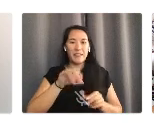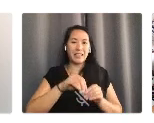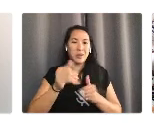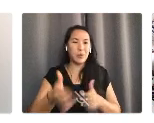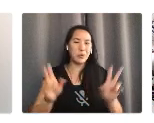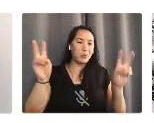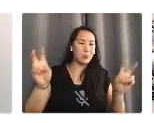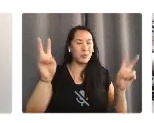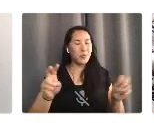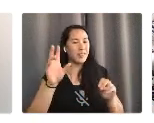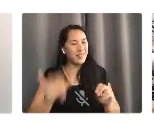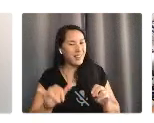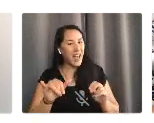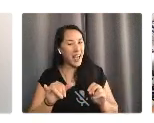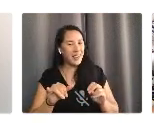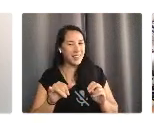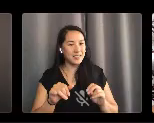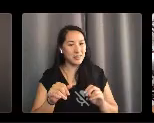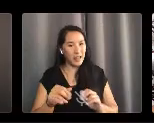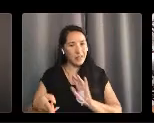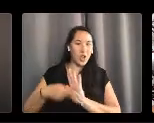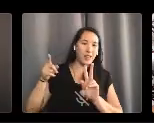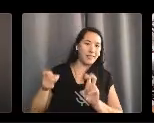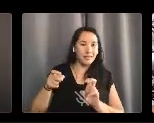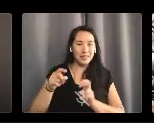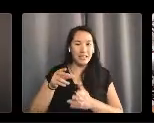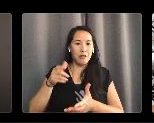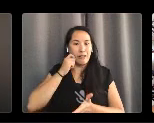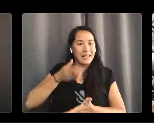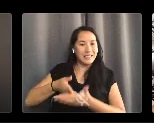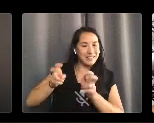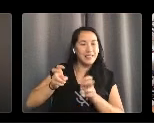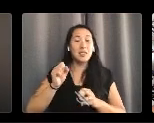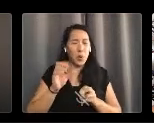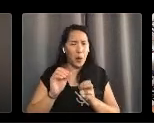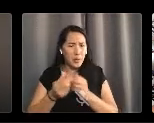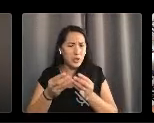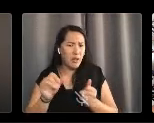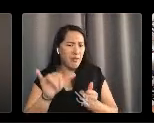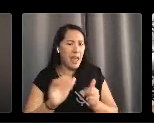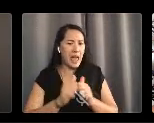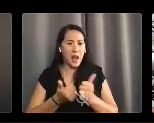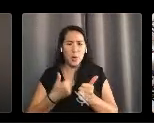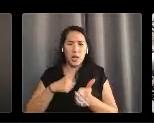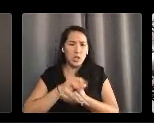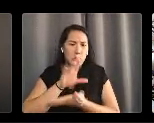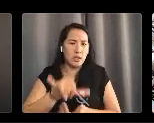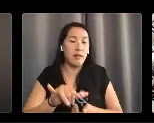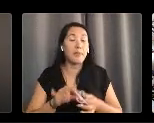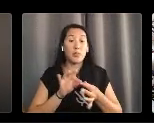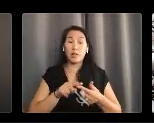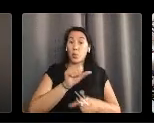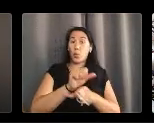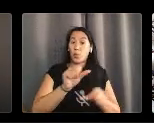Now, how can we solve for implicit bias? As it pertains to the workplace, we